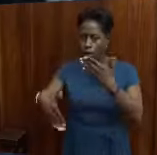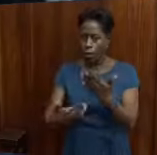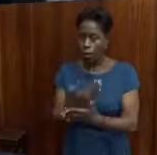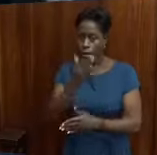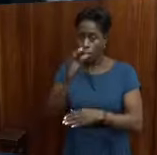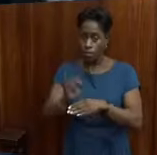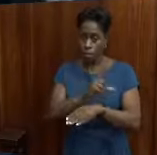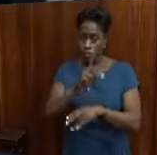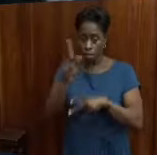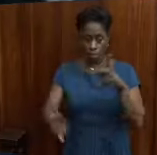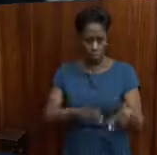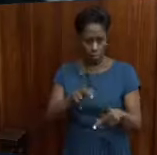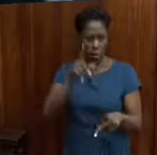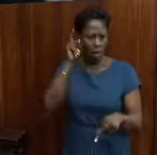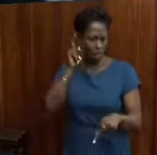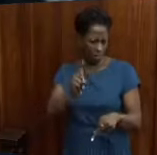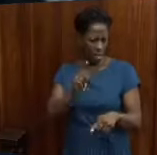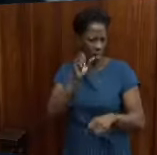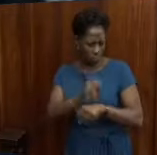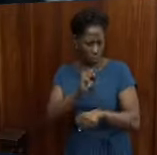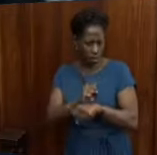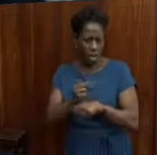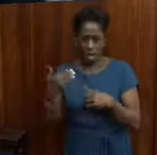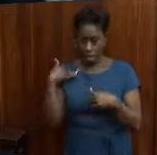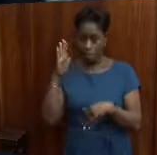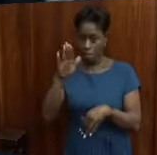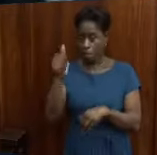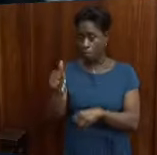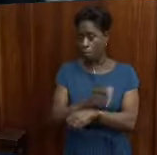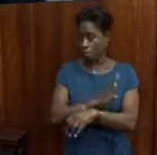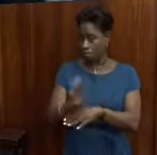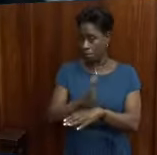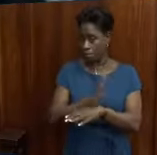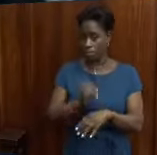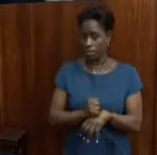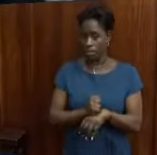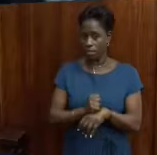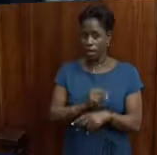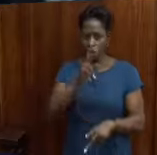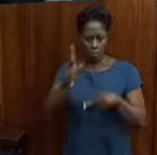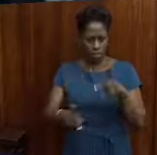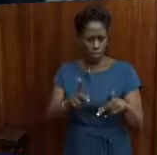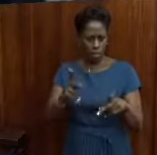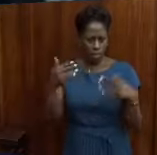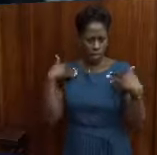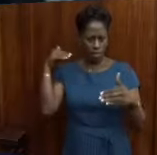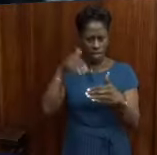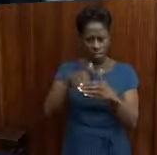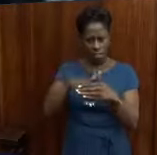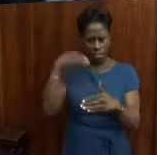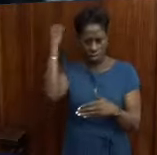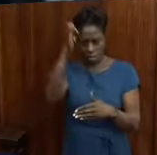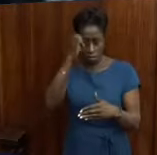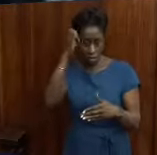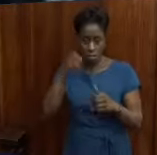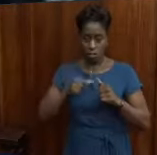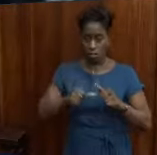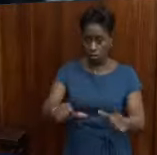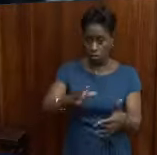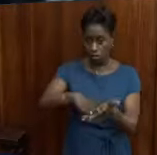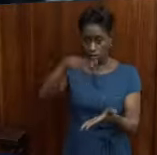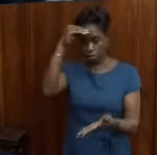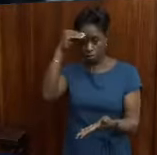to establish productive business enterprises. Every St. Lucian has access to quality education and lifelong learning. Every